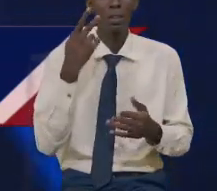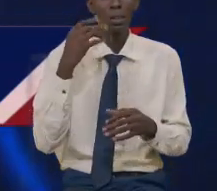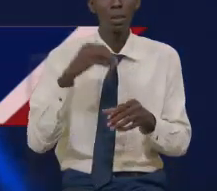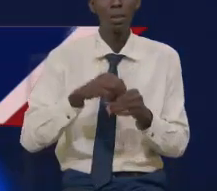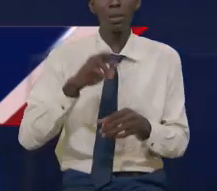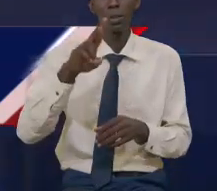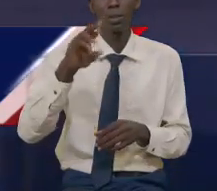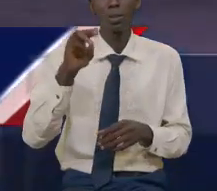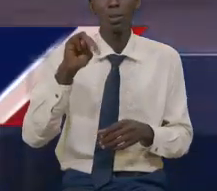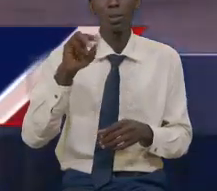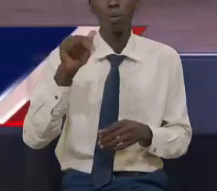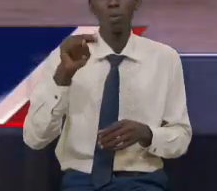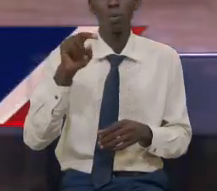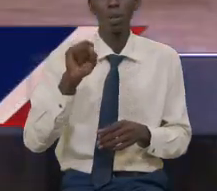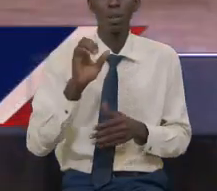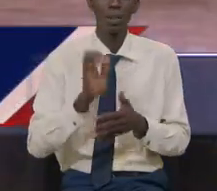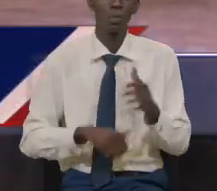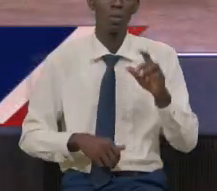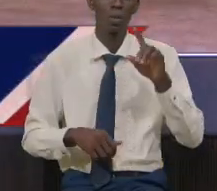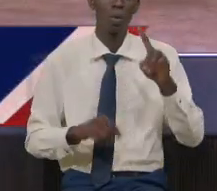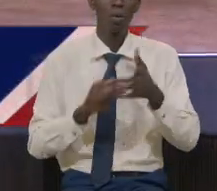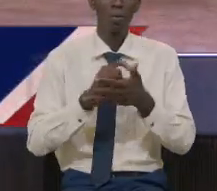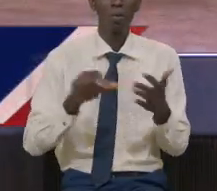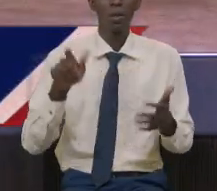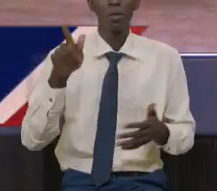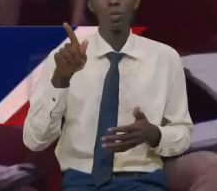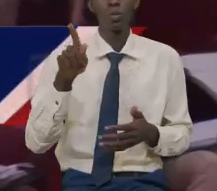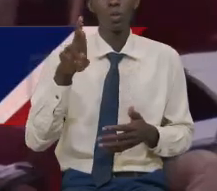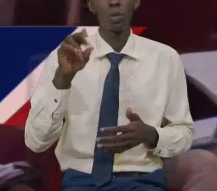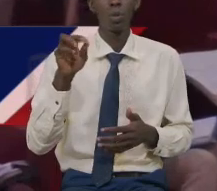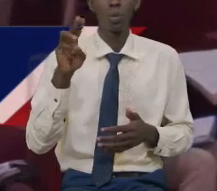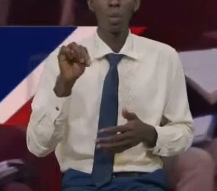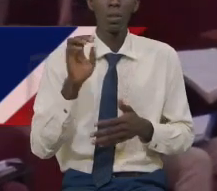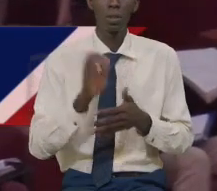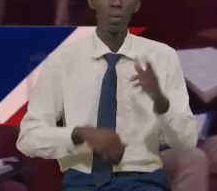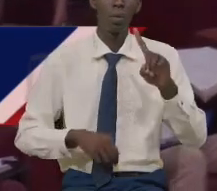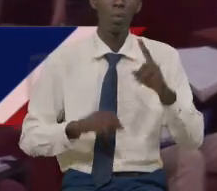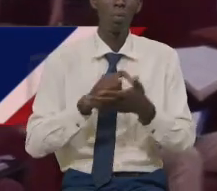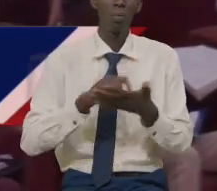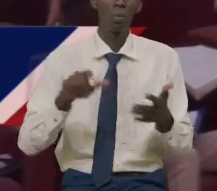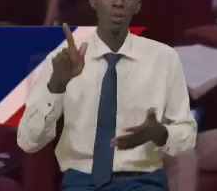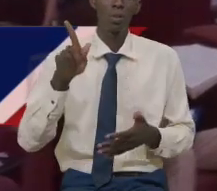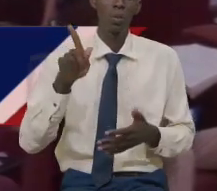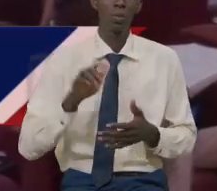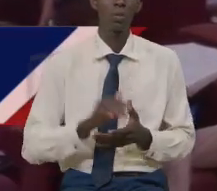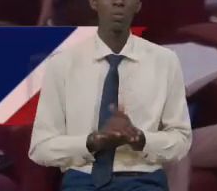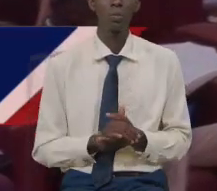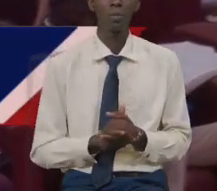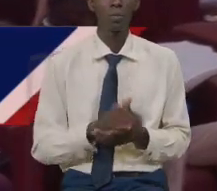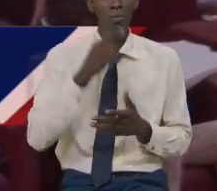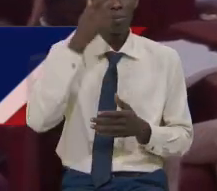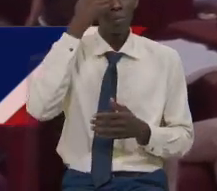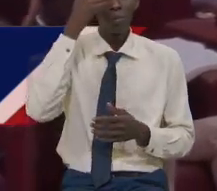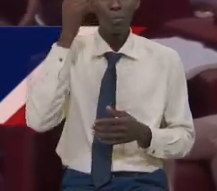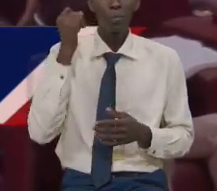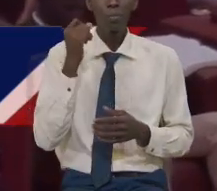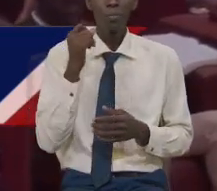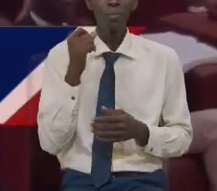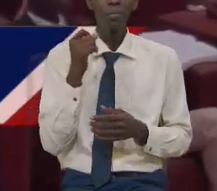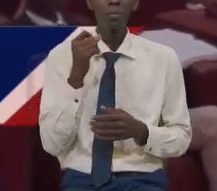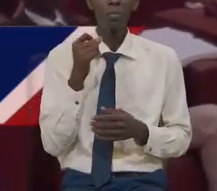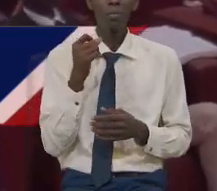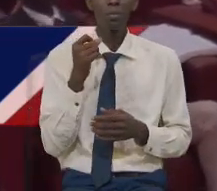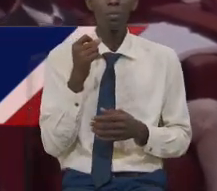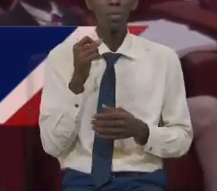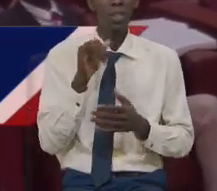verse 21. Romans chapter 1, we're reading from verse 21. Because that